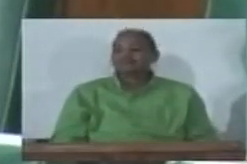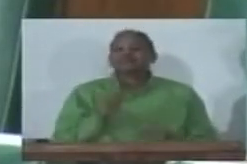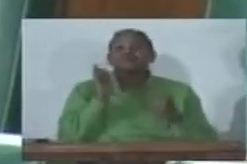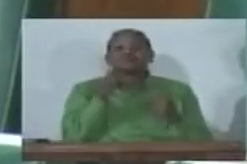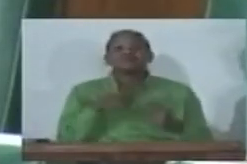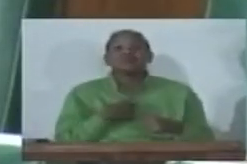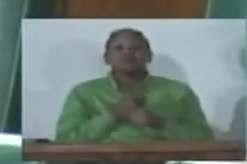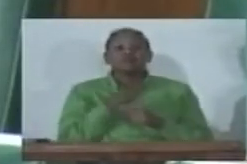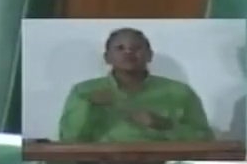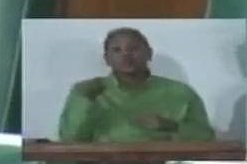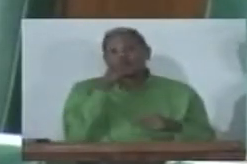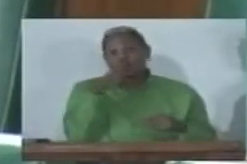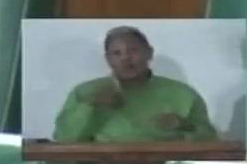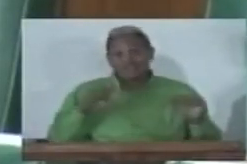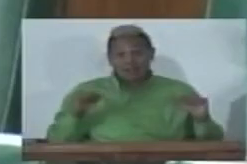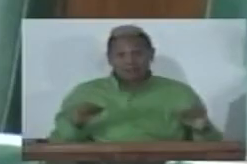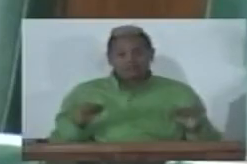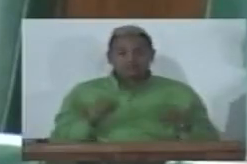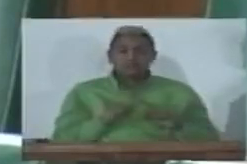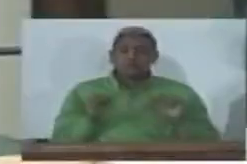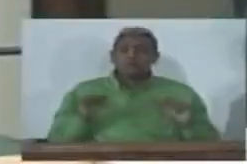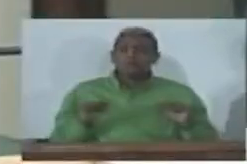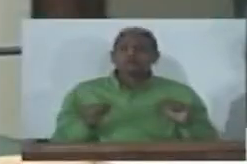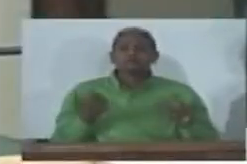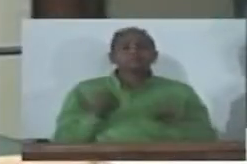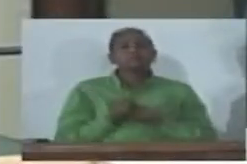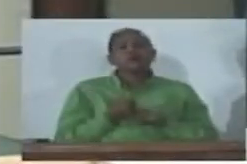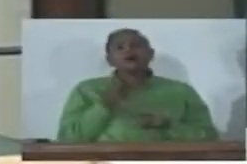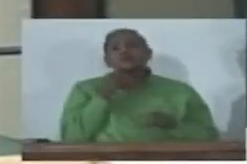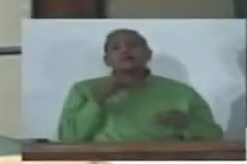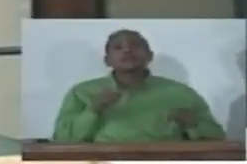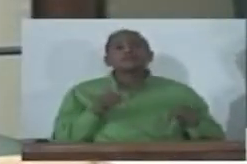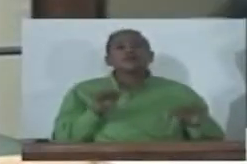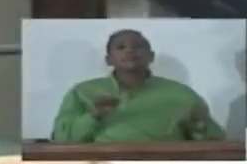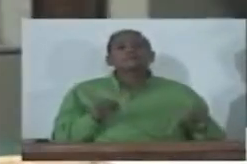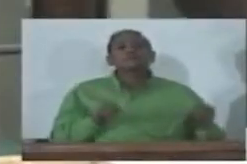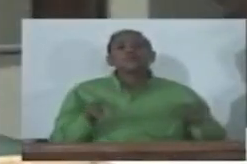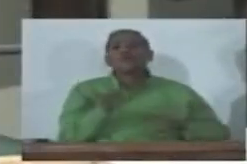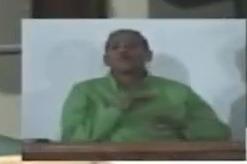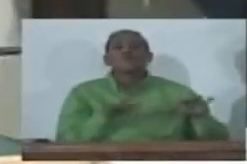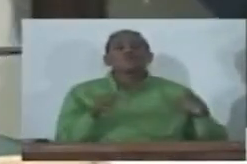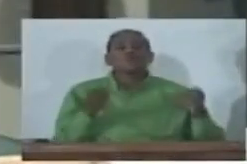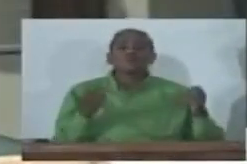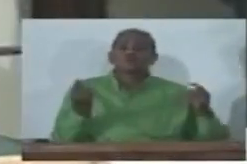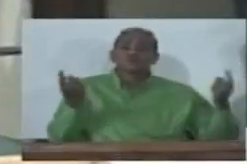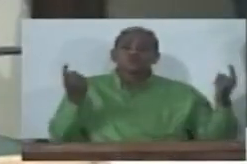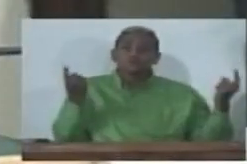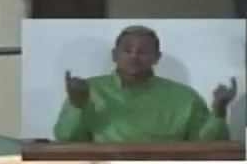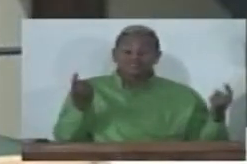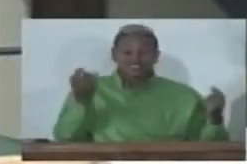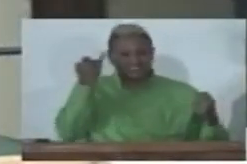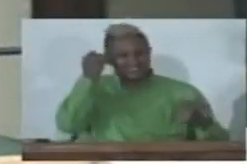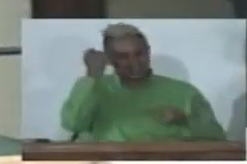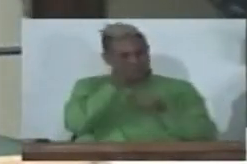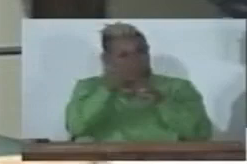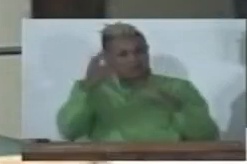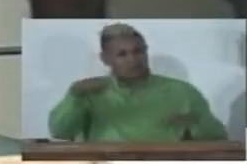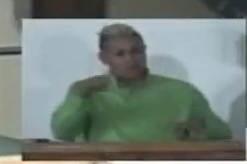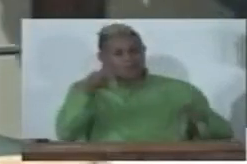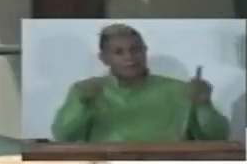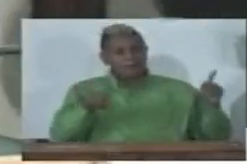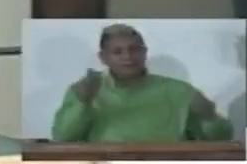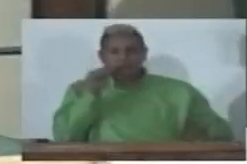would have been disabled. And just imagine those persons who